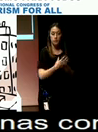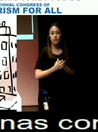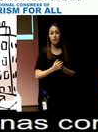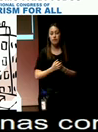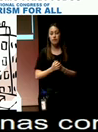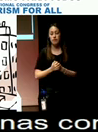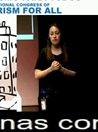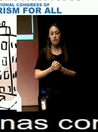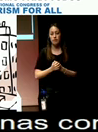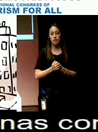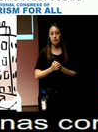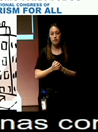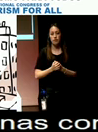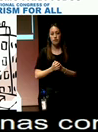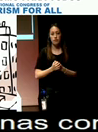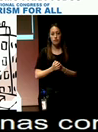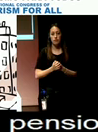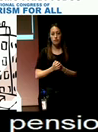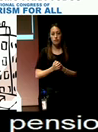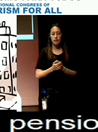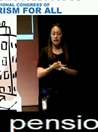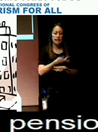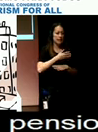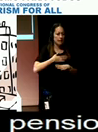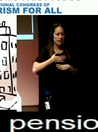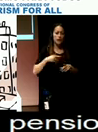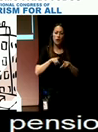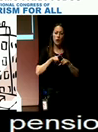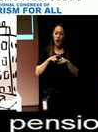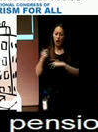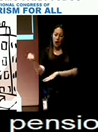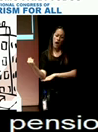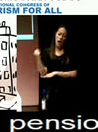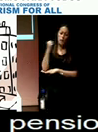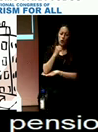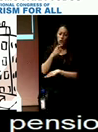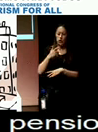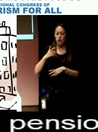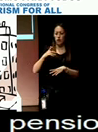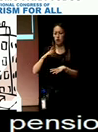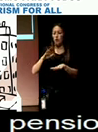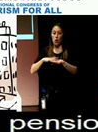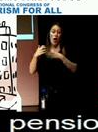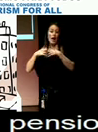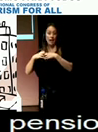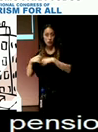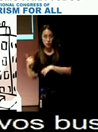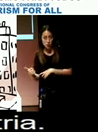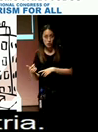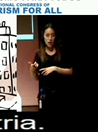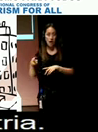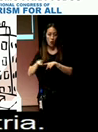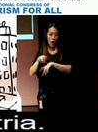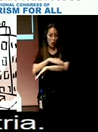industry during the problematic periods of low seasonality. So here's the combination of how specific